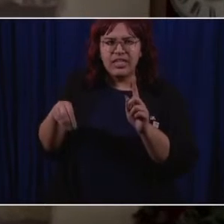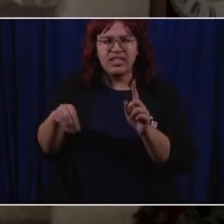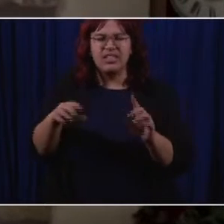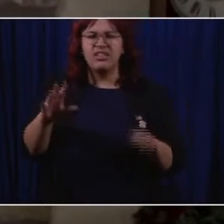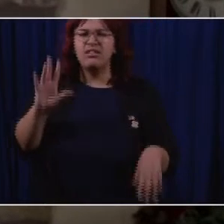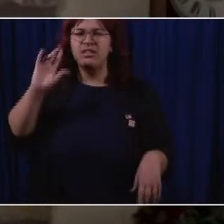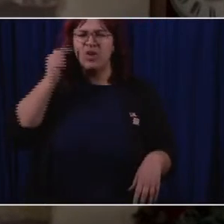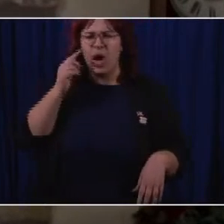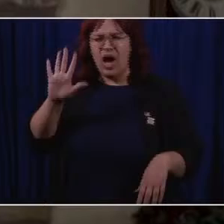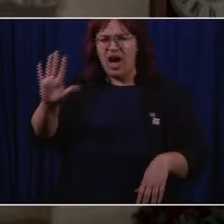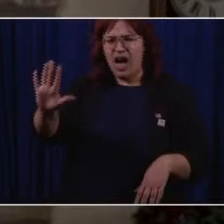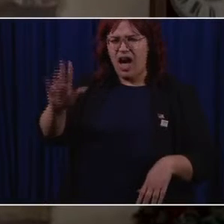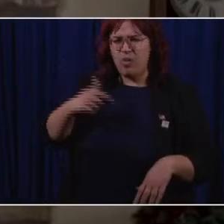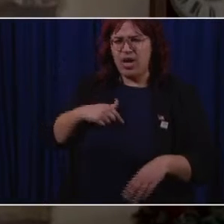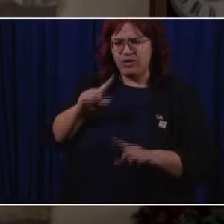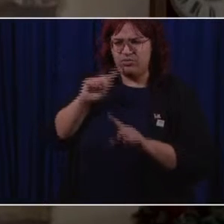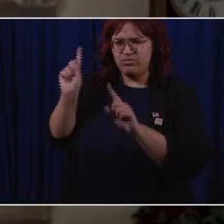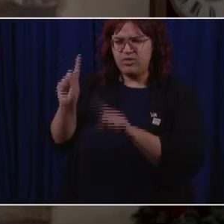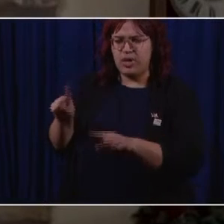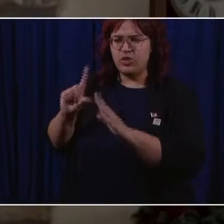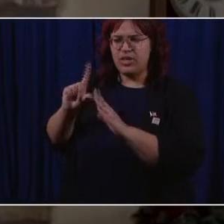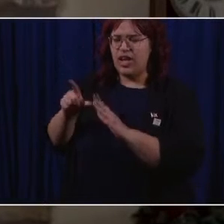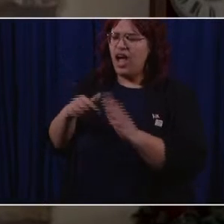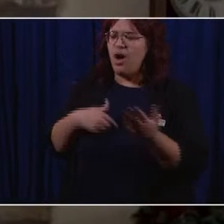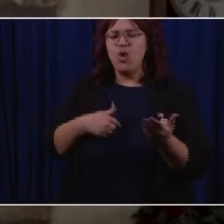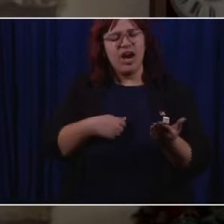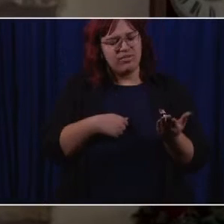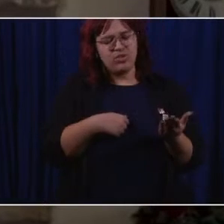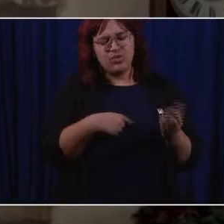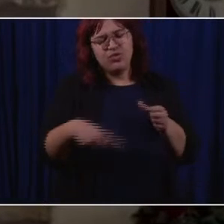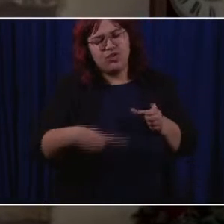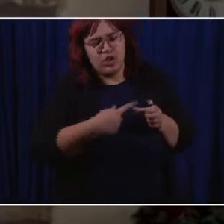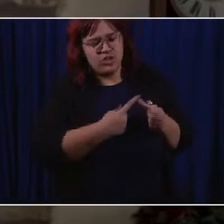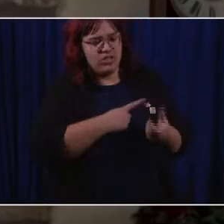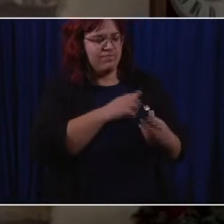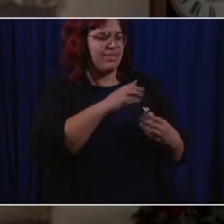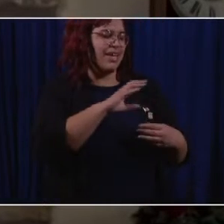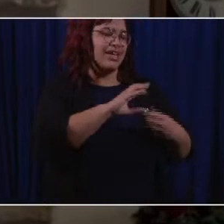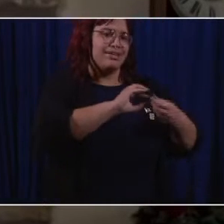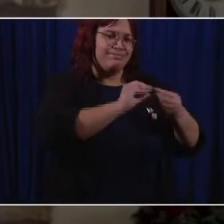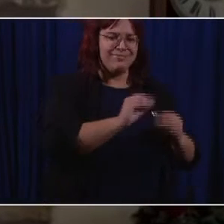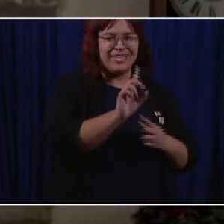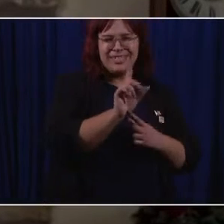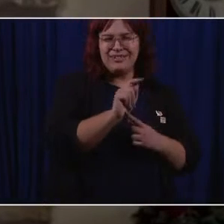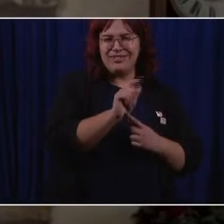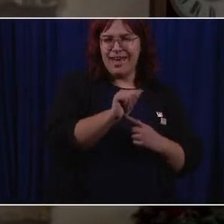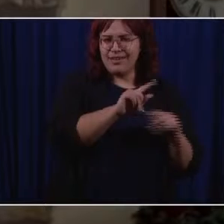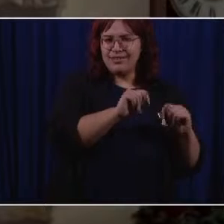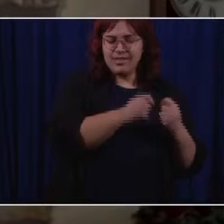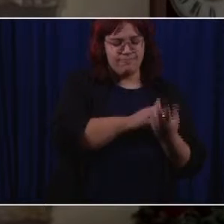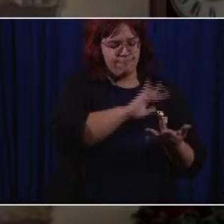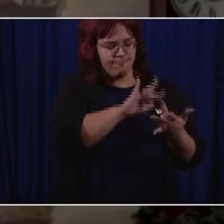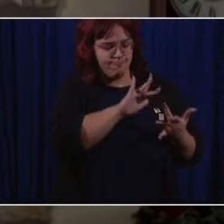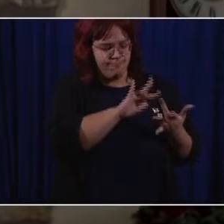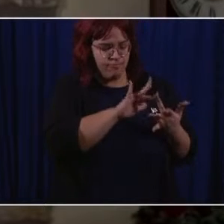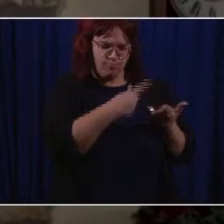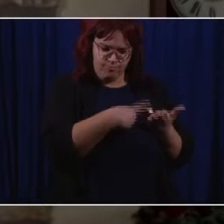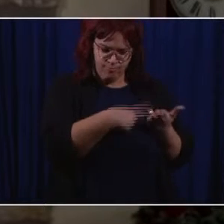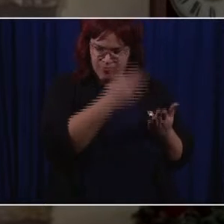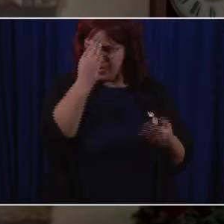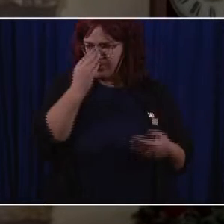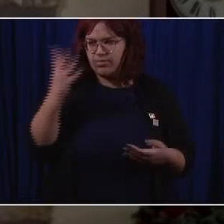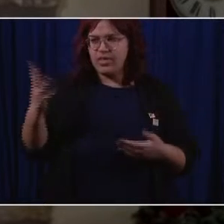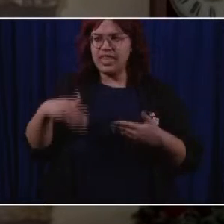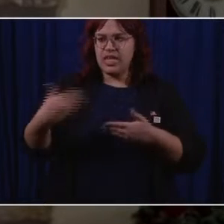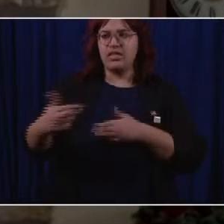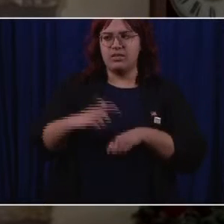get back with you on all those. I'm going to have to go to our data team and see what they tell me, and we'll report back on the next news conference.